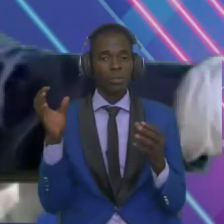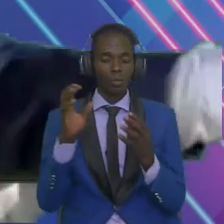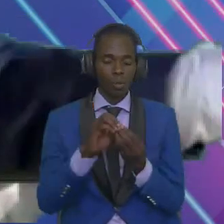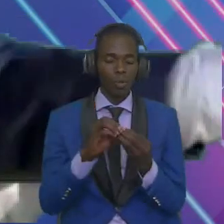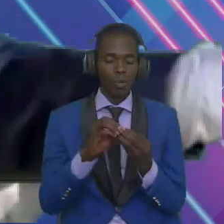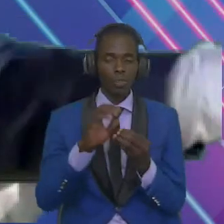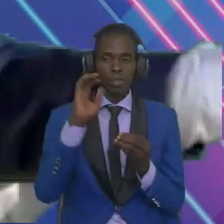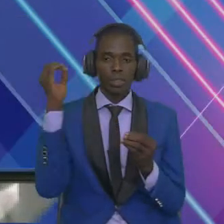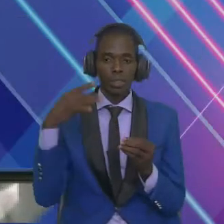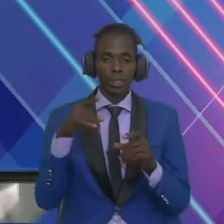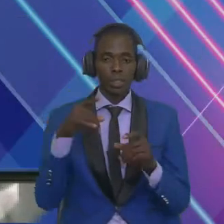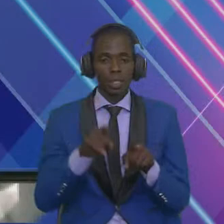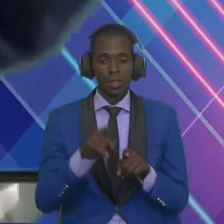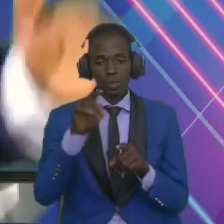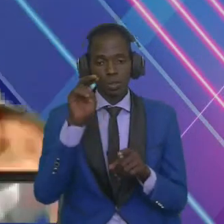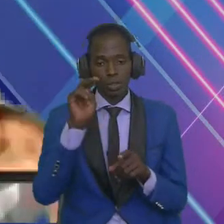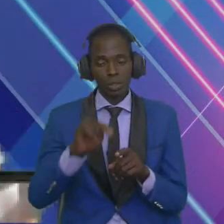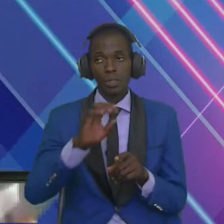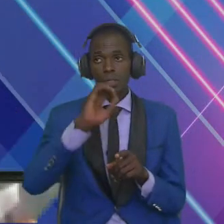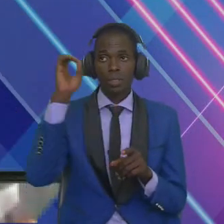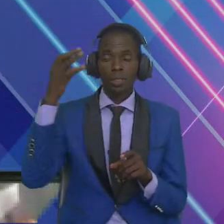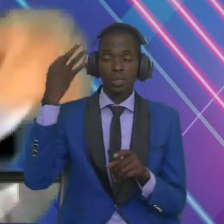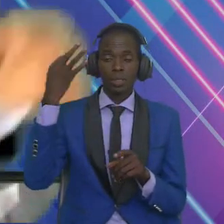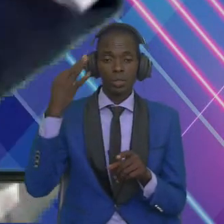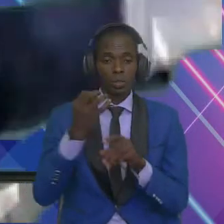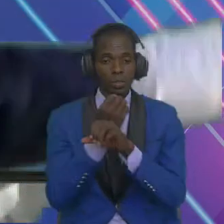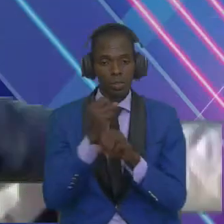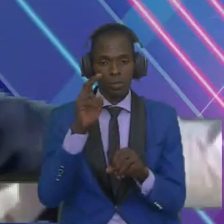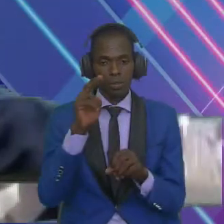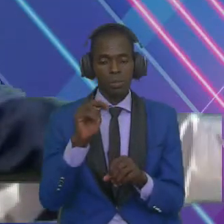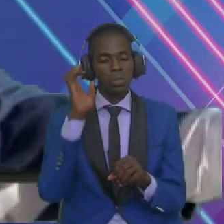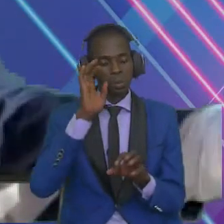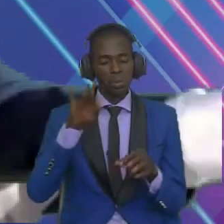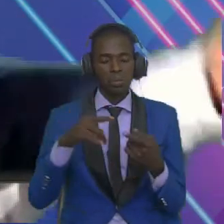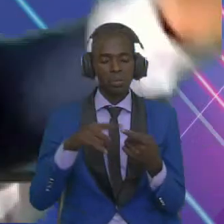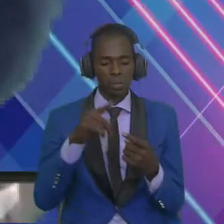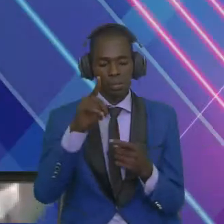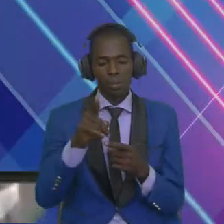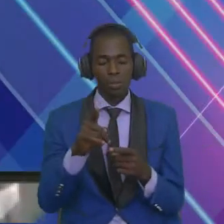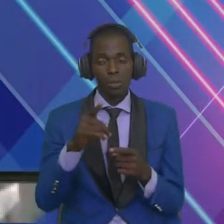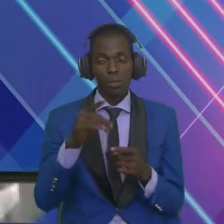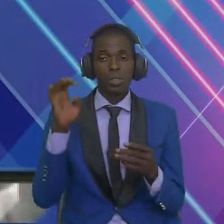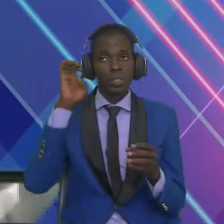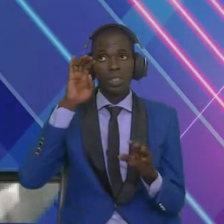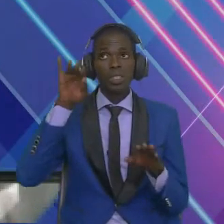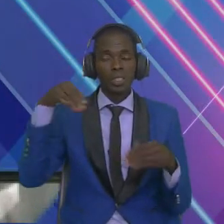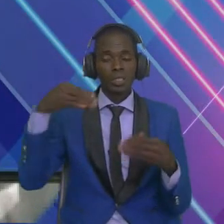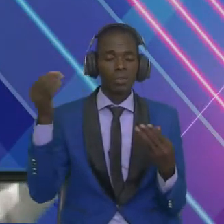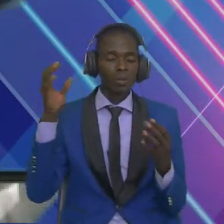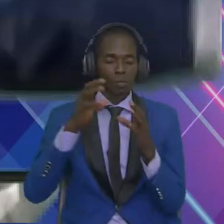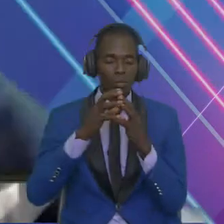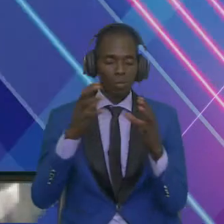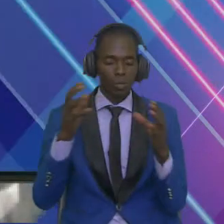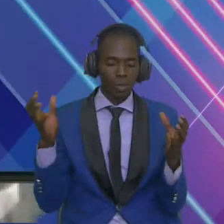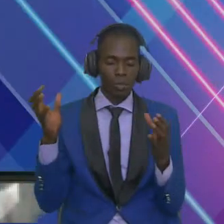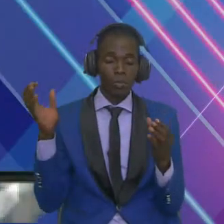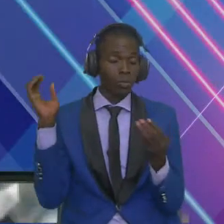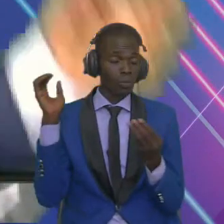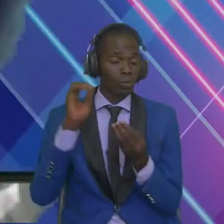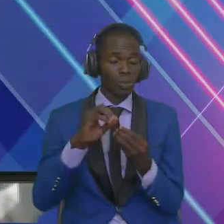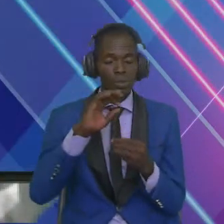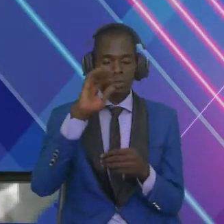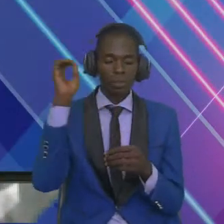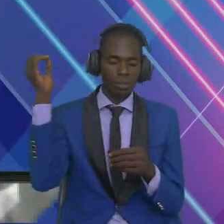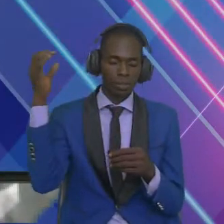at salvation. He giveth more grace. You have received grace to stand. He giveth more grace.